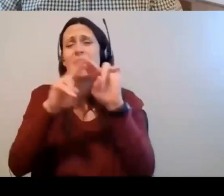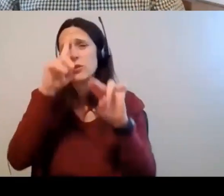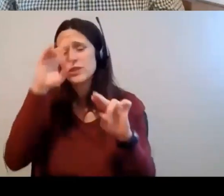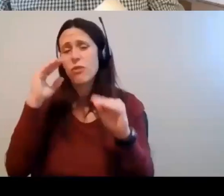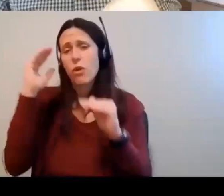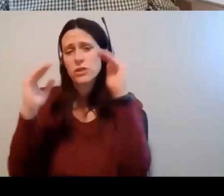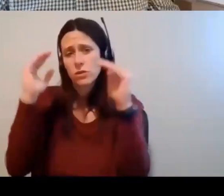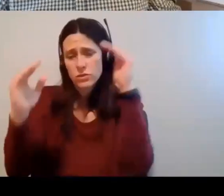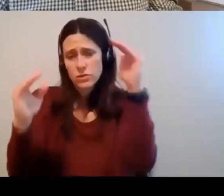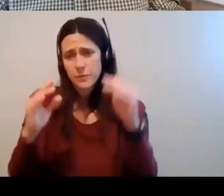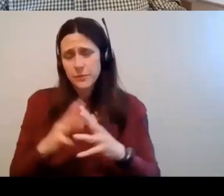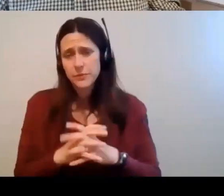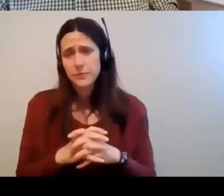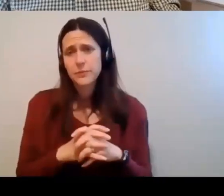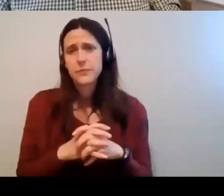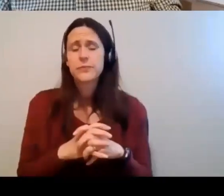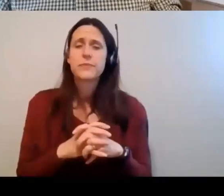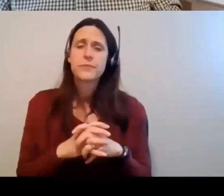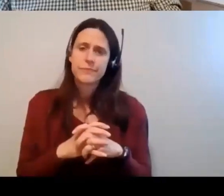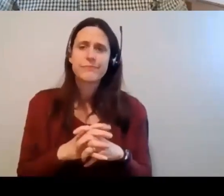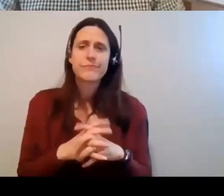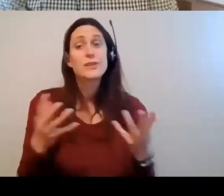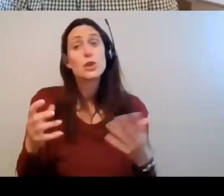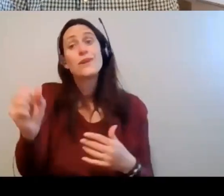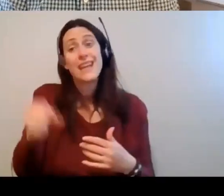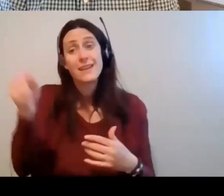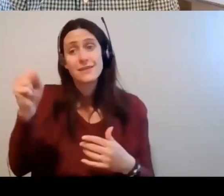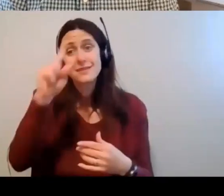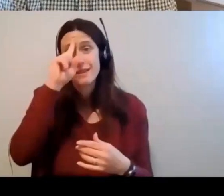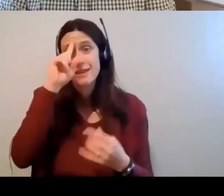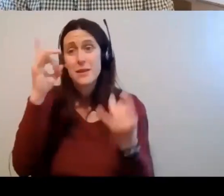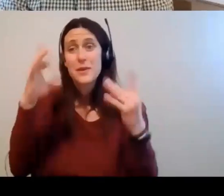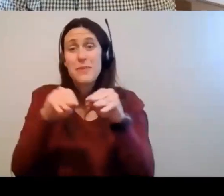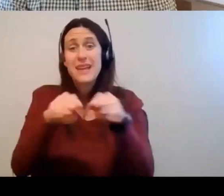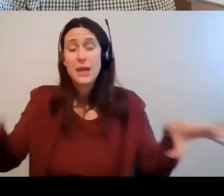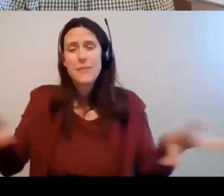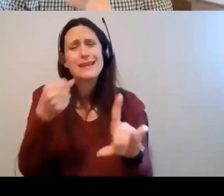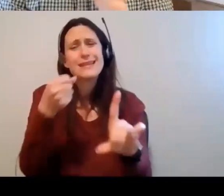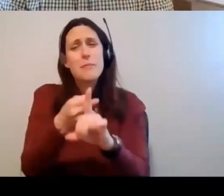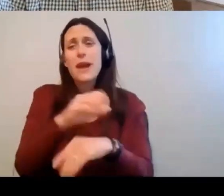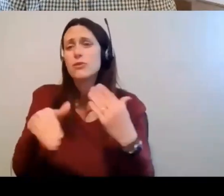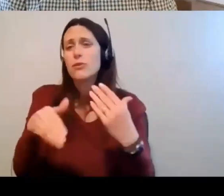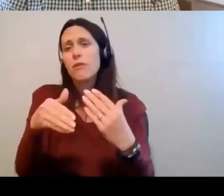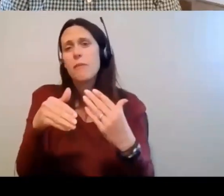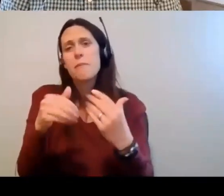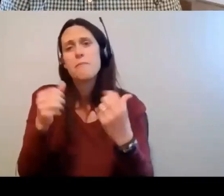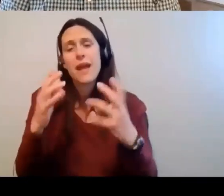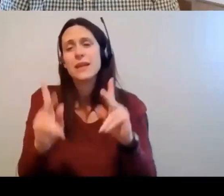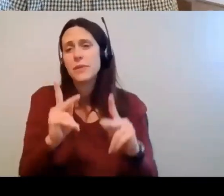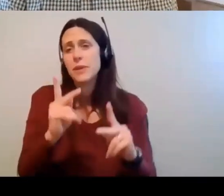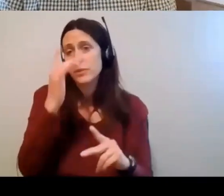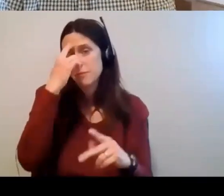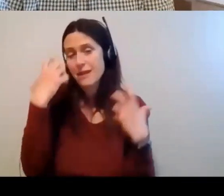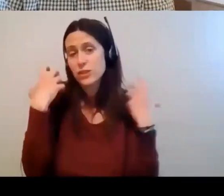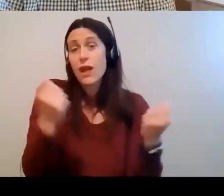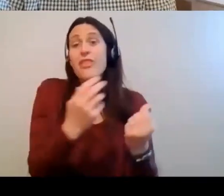to say, yes, the pandemic has had impacts on our mental health for each of us, but also for the young people that we